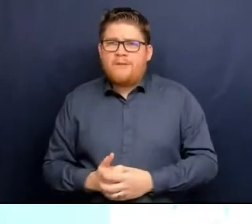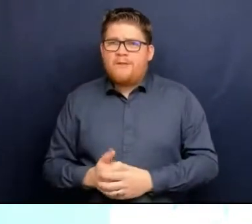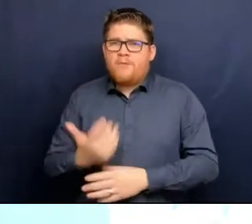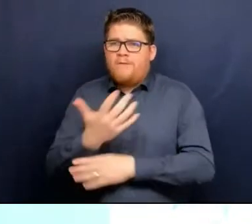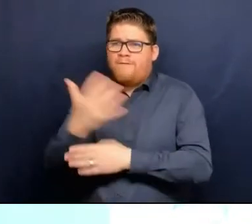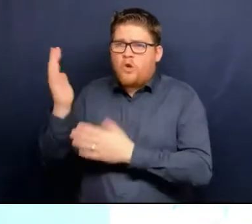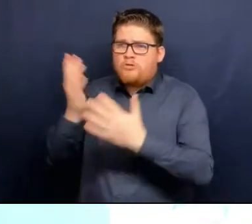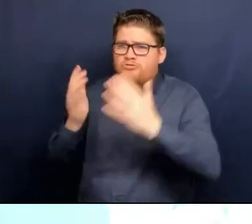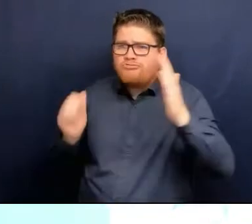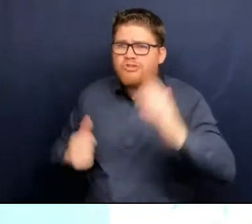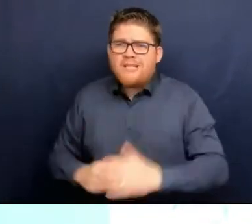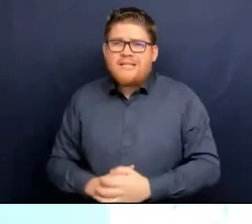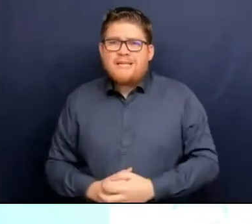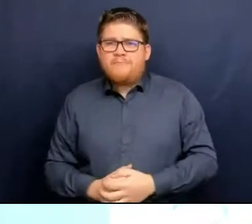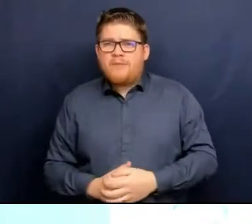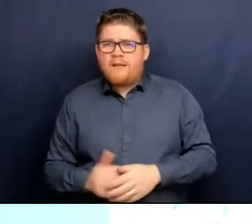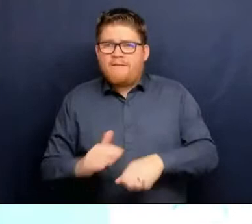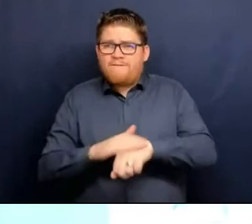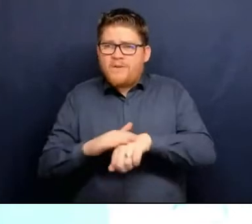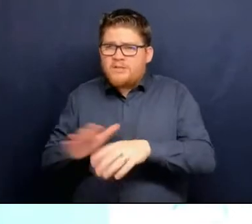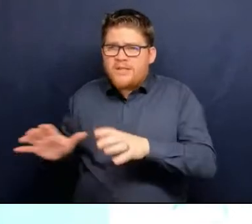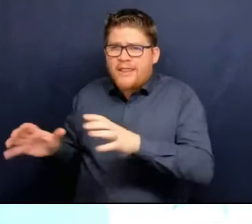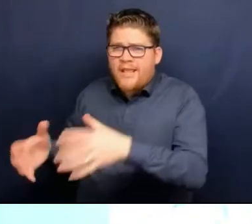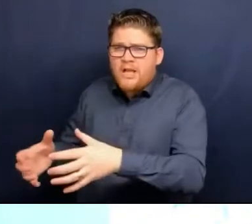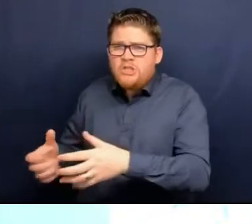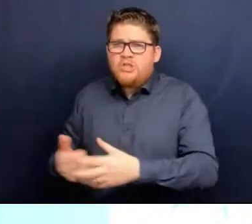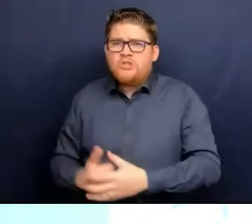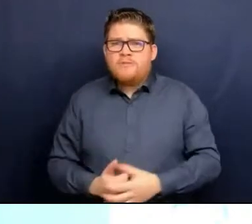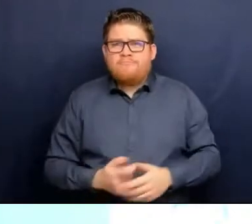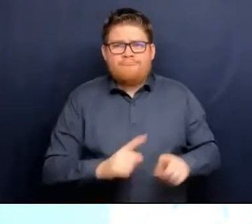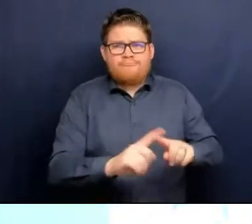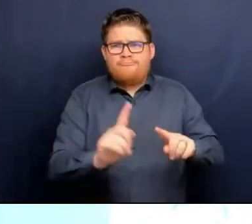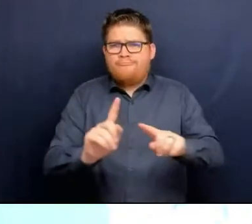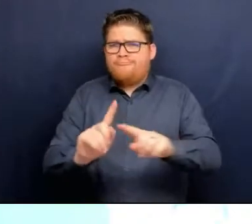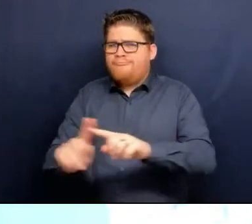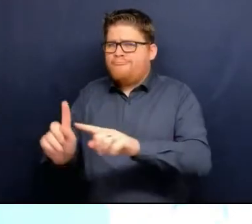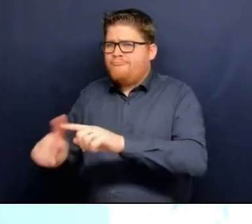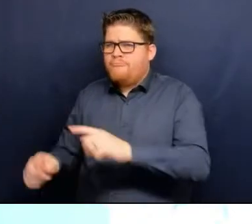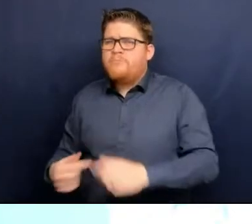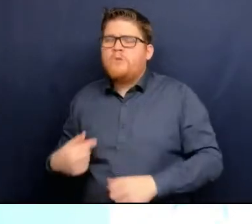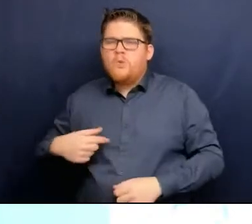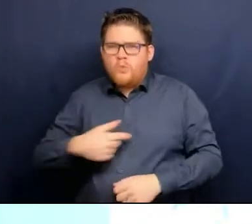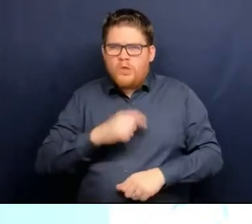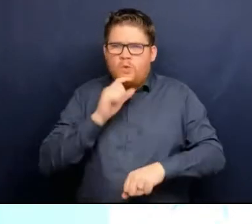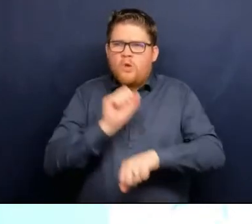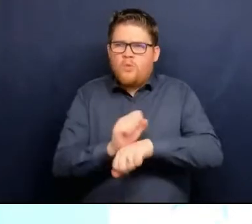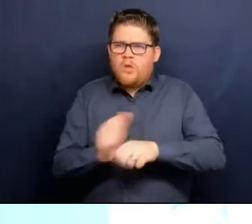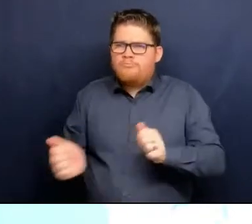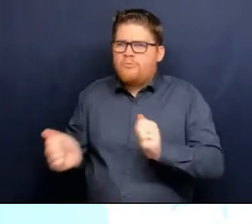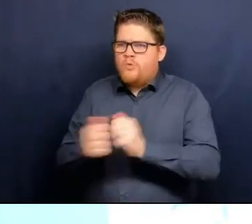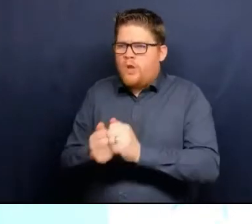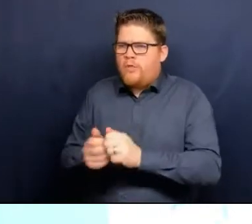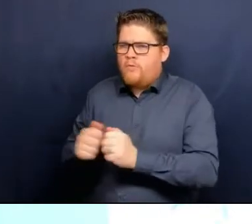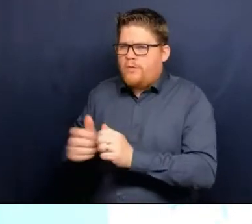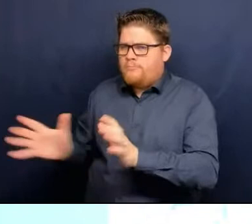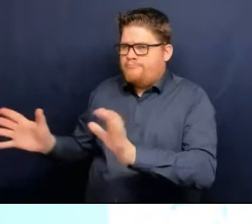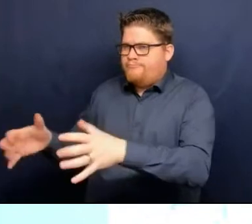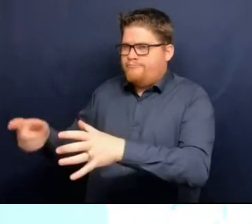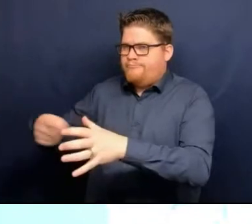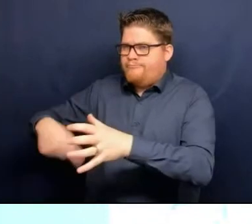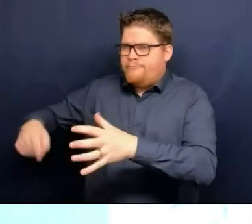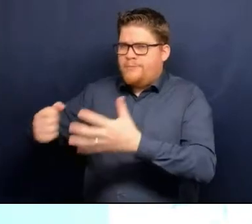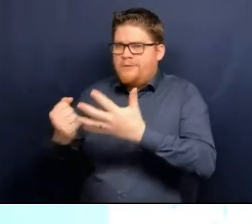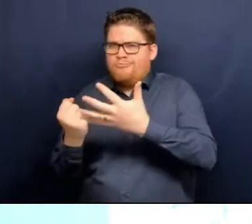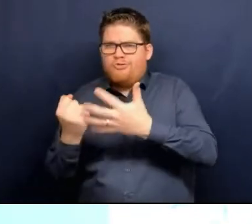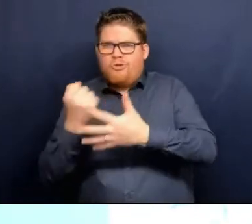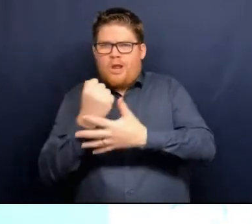Nations, in working with us in consultation and cooperation, will decide what the priorities should be for the existing laws. And then, of course,